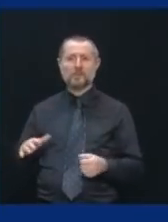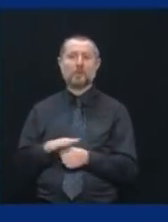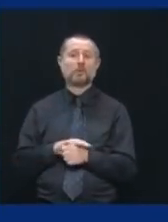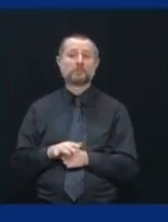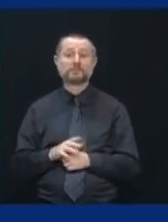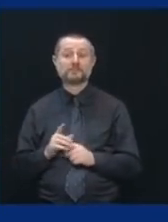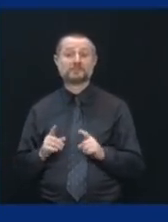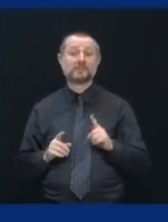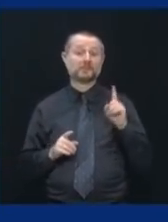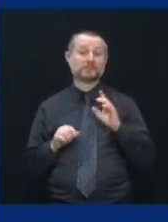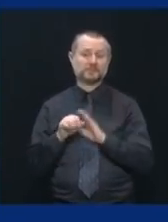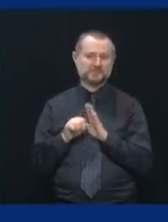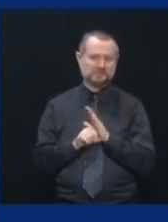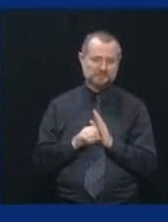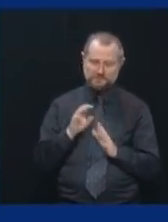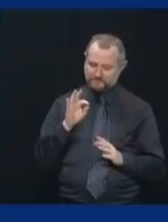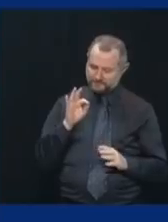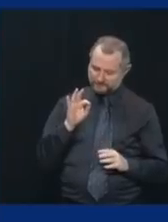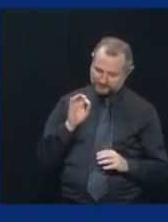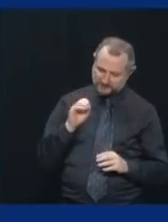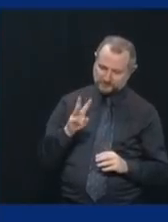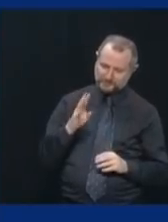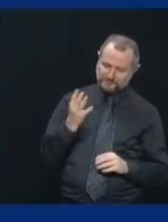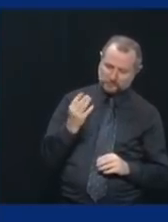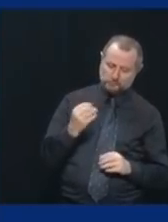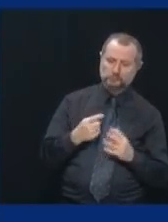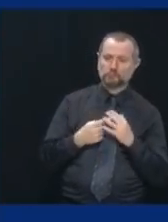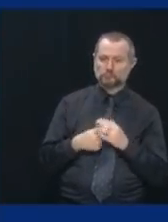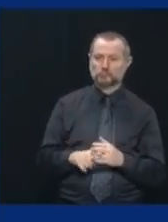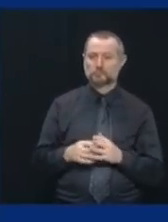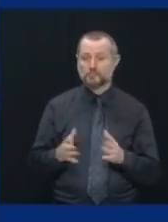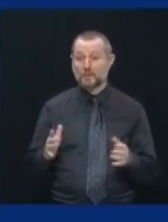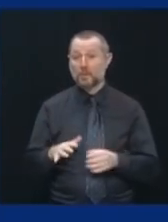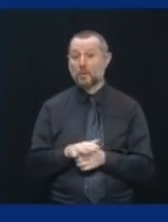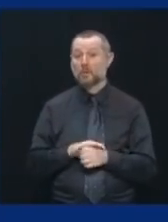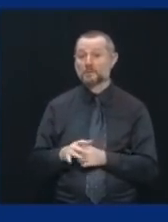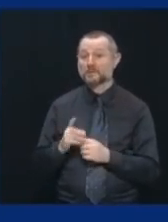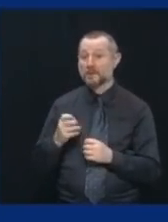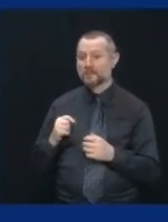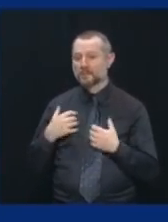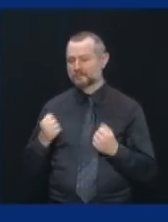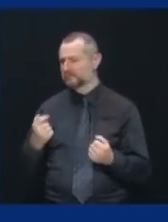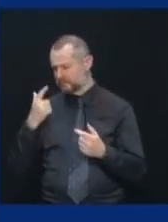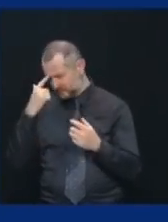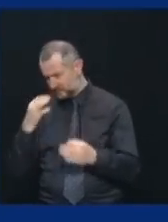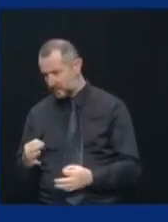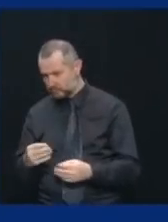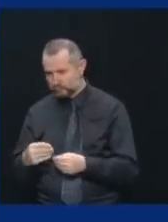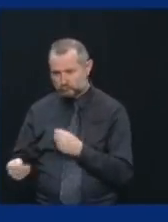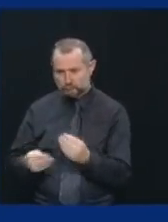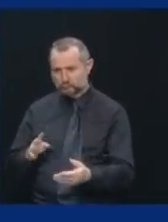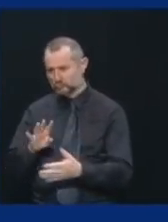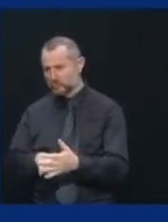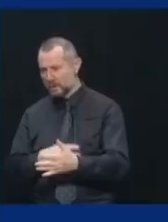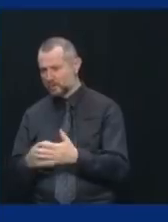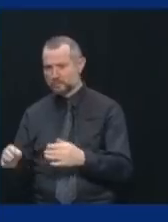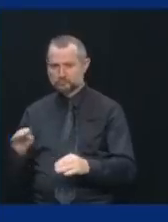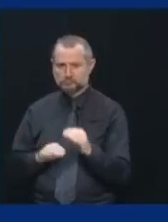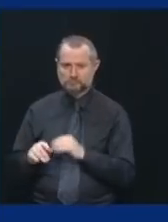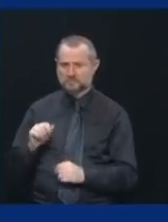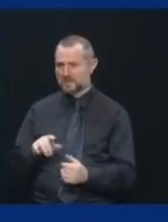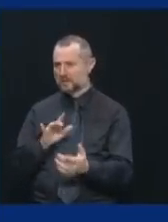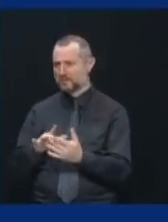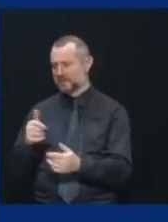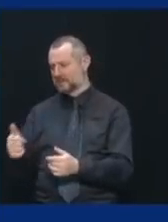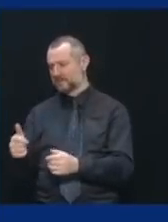the 14th. The local health departments will announce on their own how and when they're going to take appointments. And so be looking to your local health departments for that guidance as